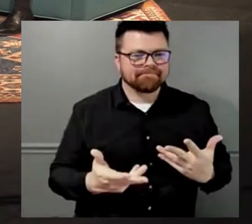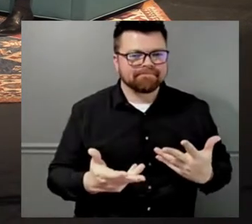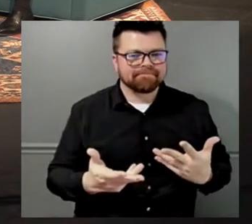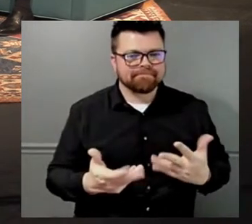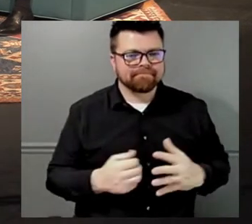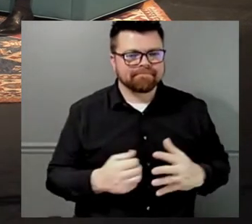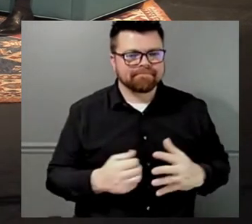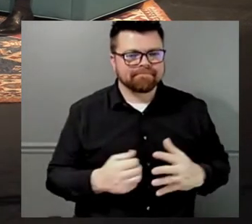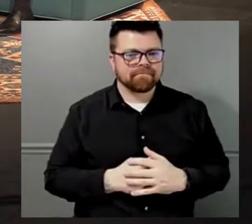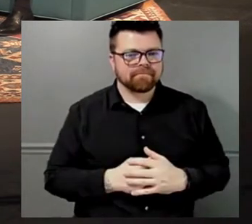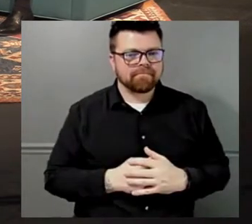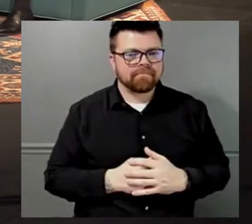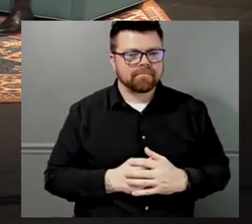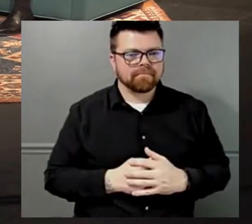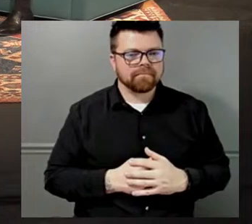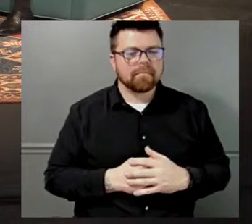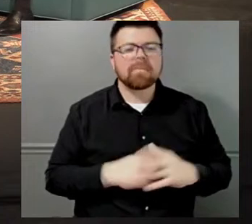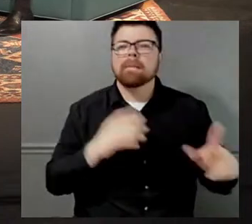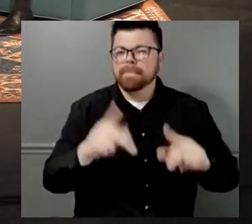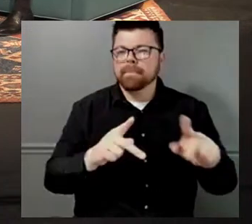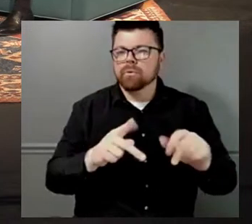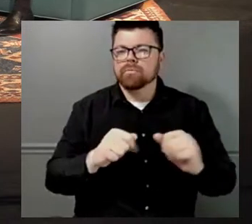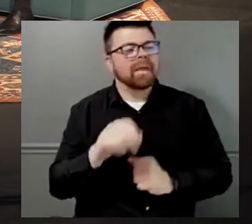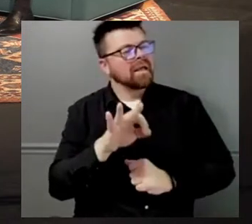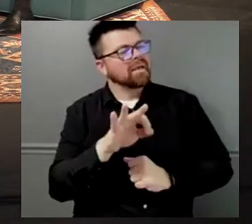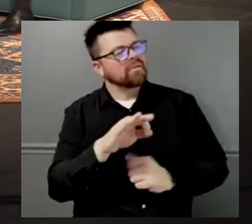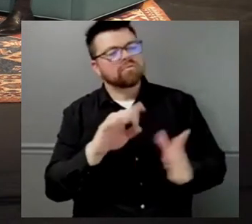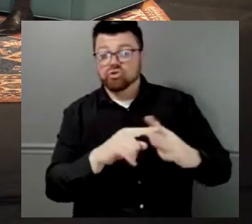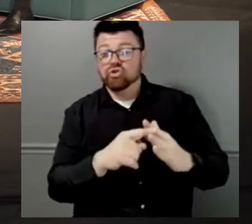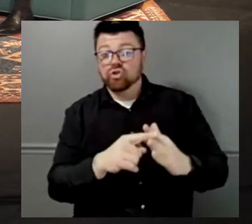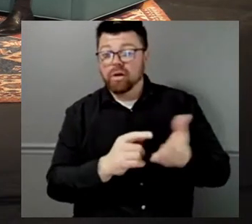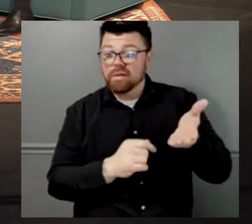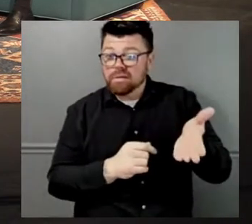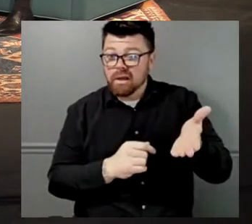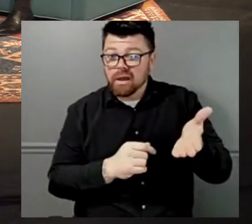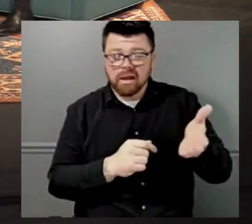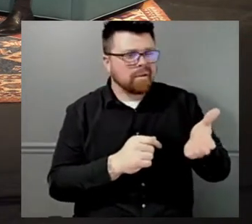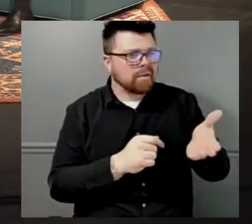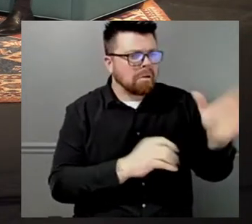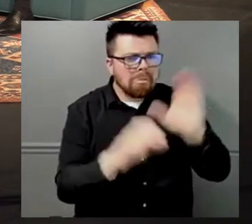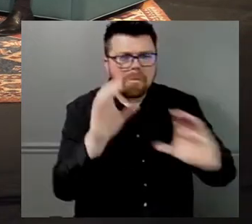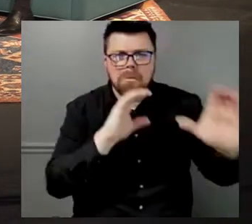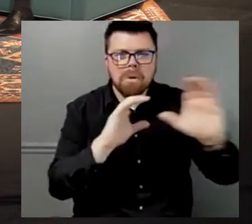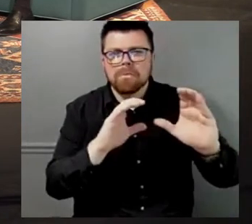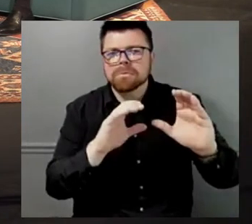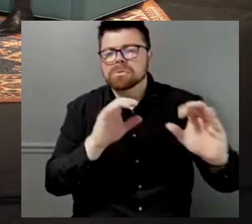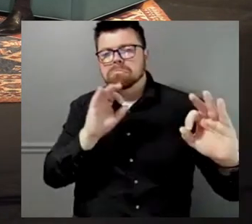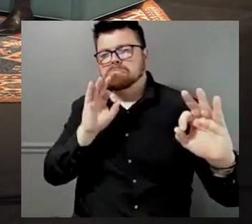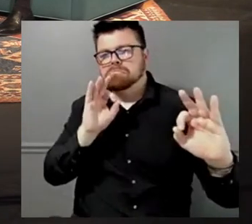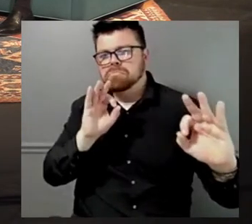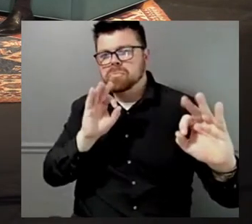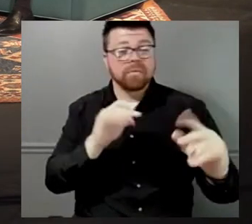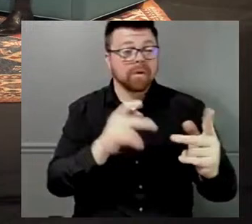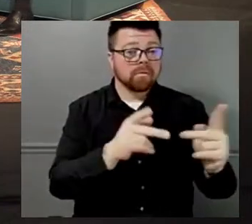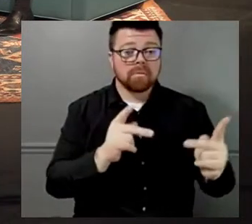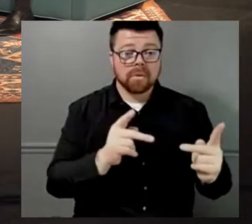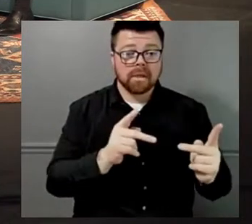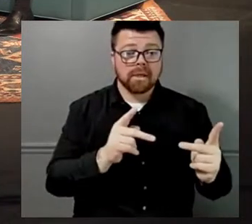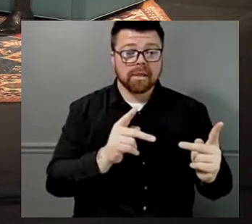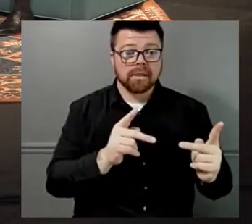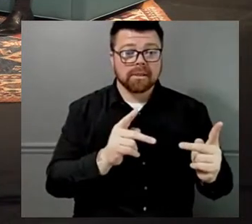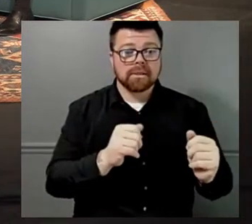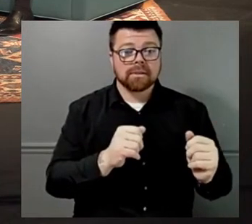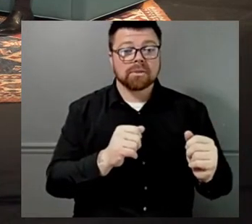If you start there, it is the perfect place to accept that